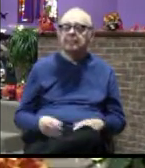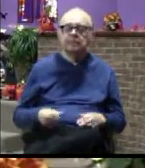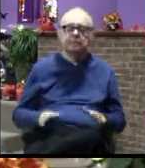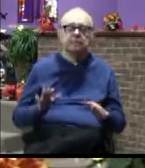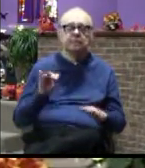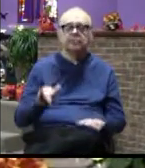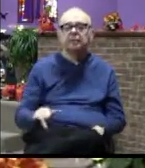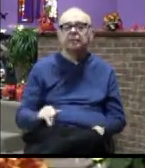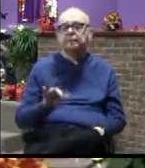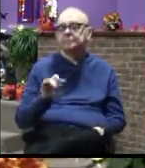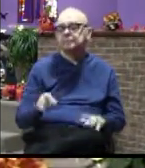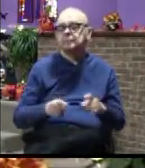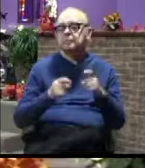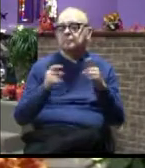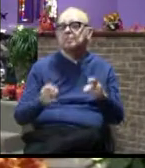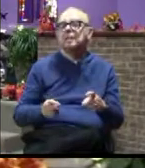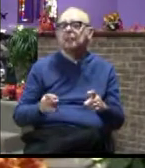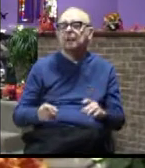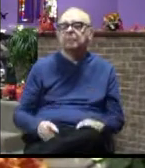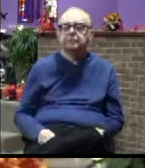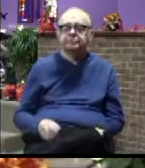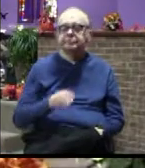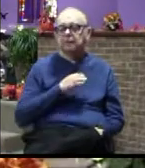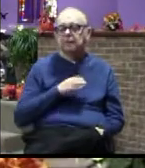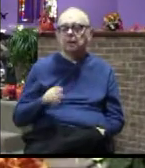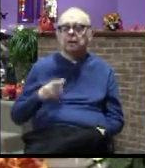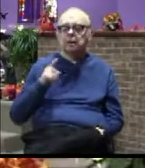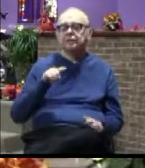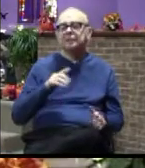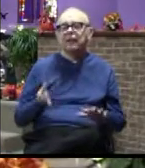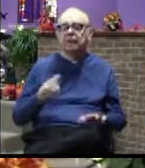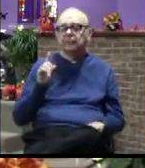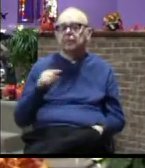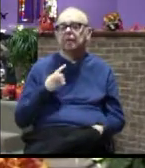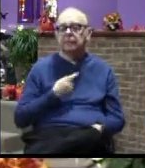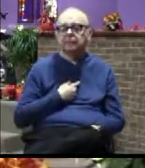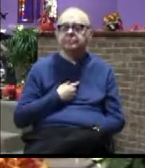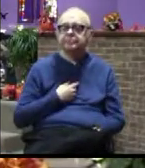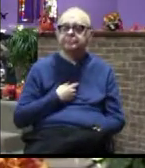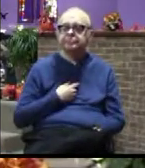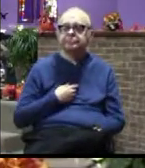While we were yet sinners, Christ died for us.